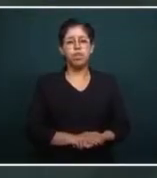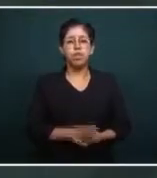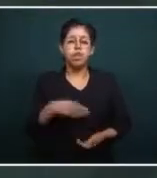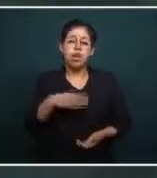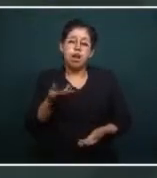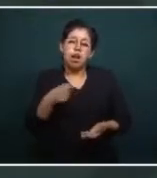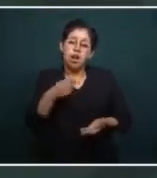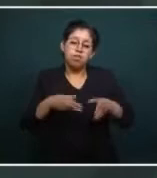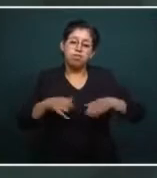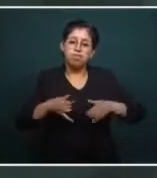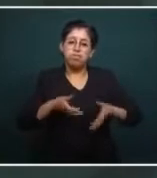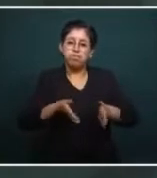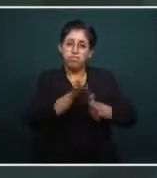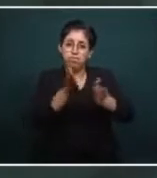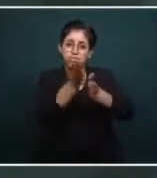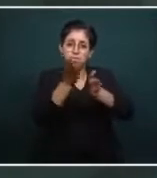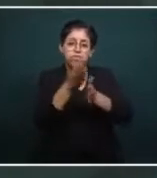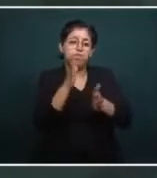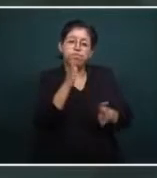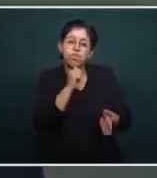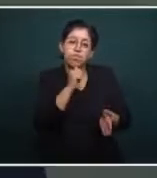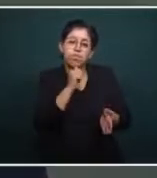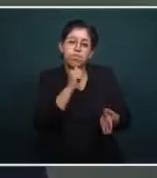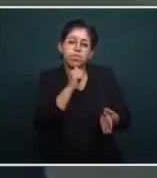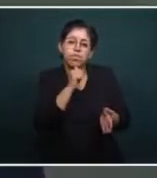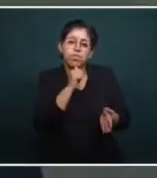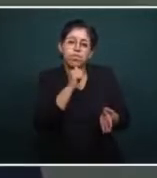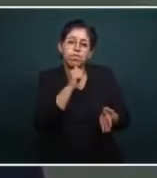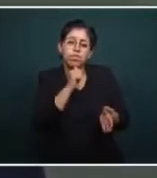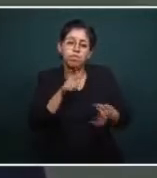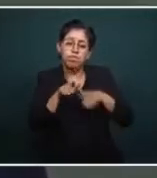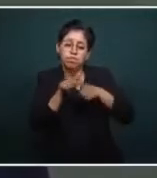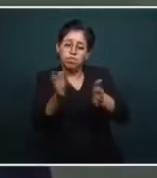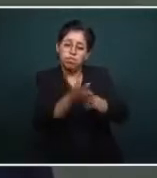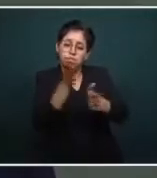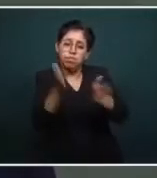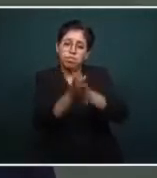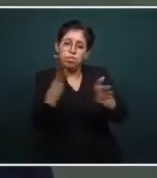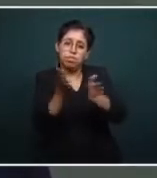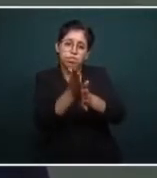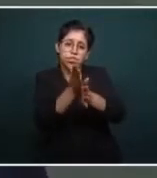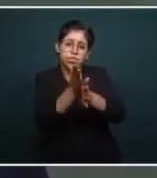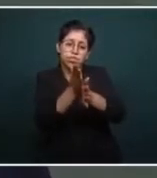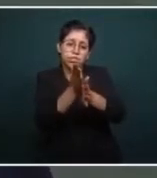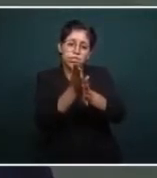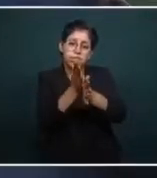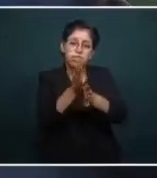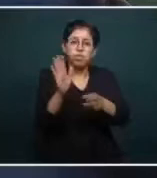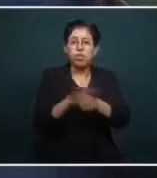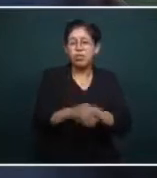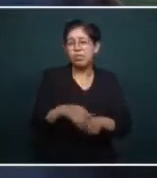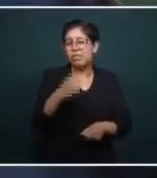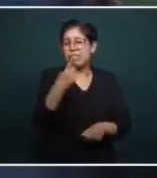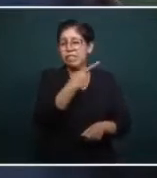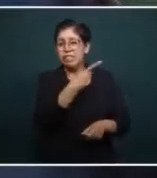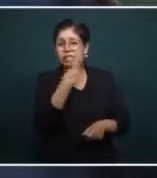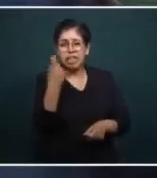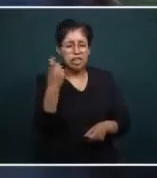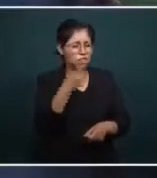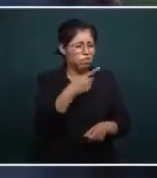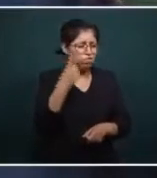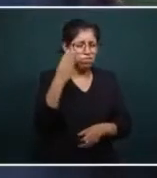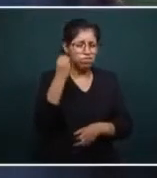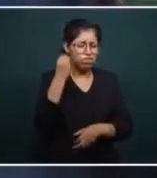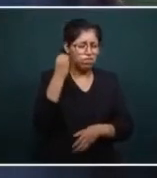continuarse. There's going to be Porque some that are not going to be able to be estoy hablando continued de because I'm talking about Cientos de obras, hundreds of